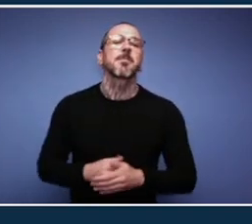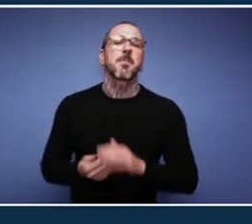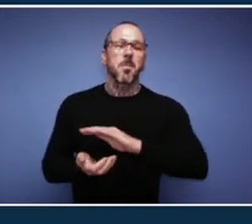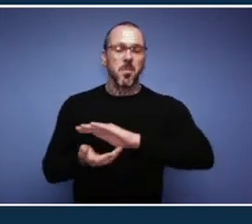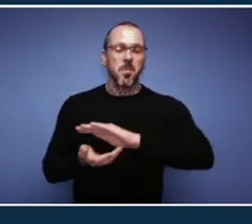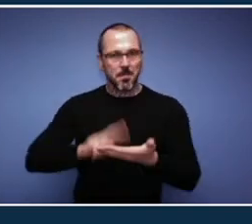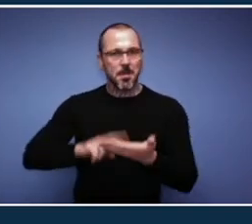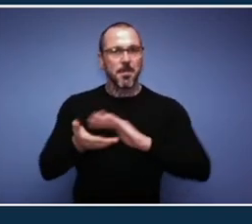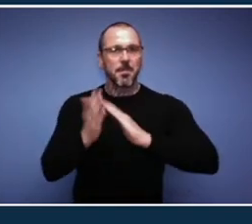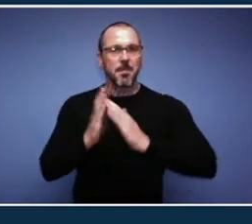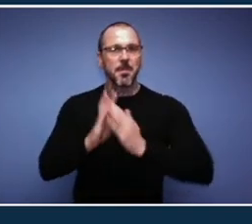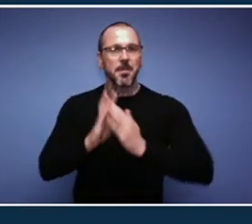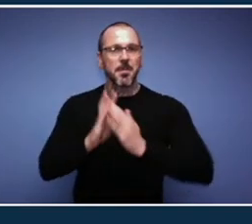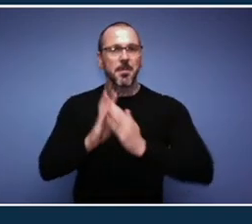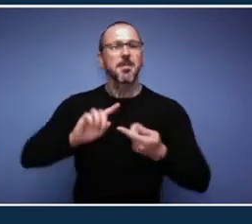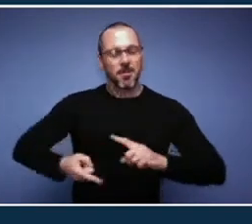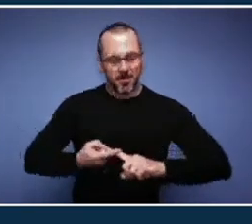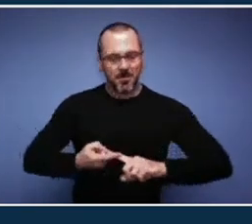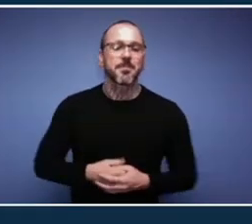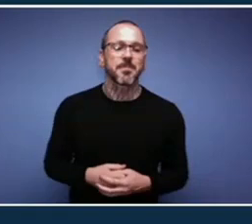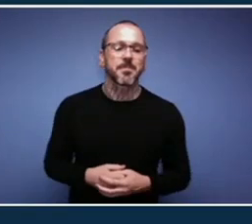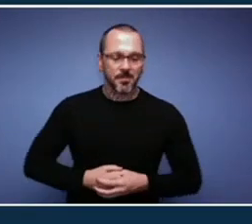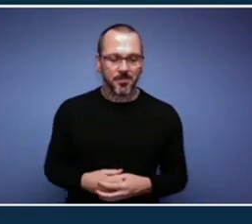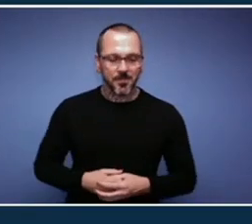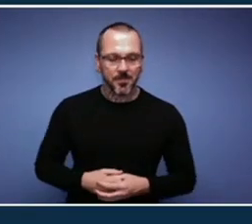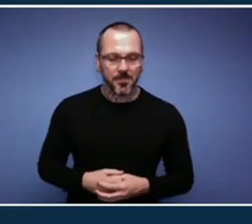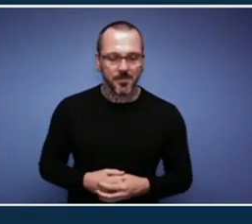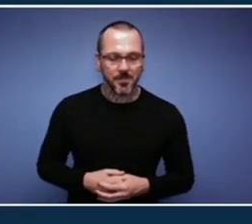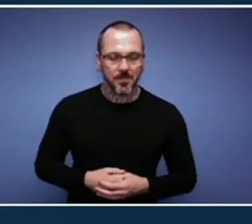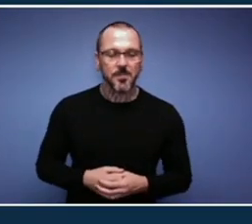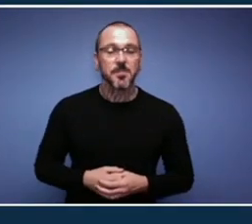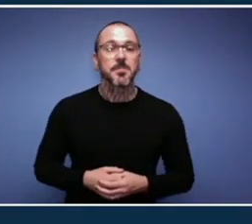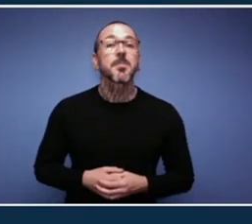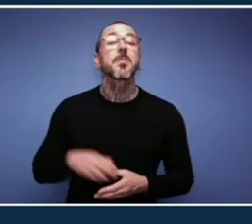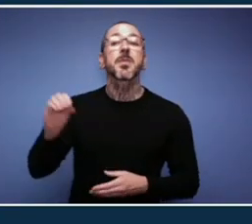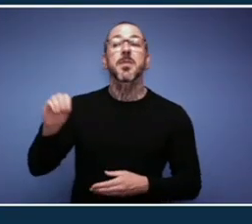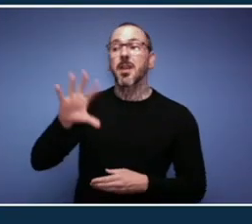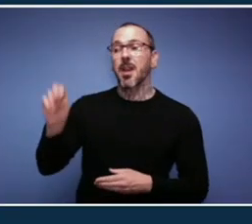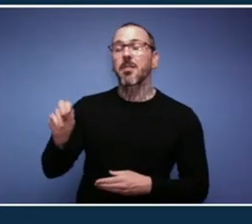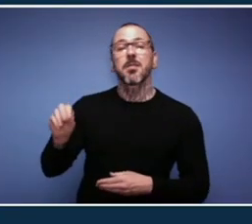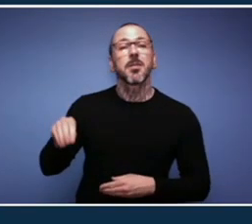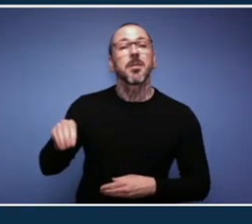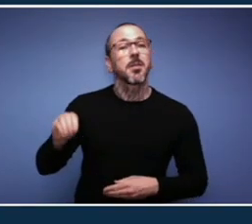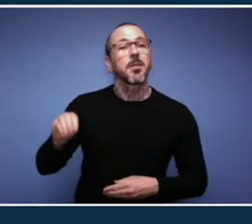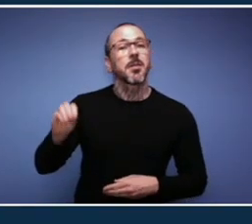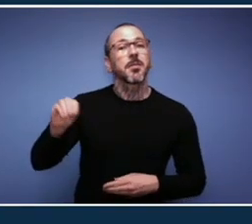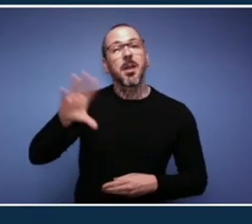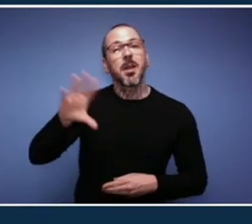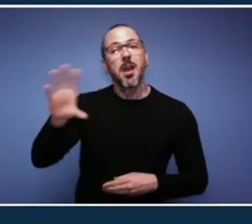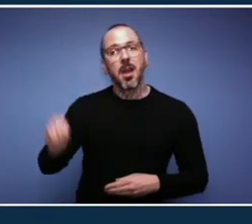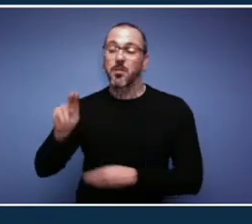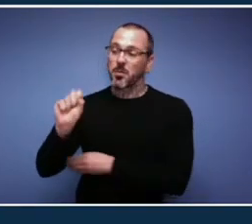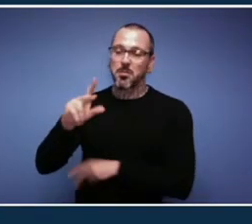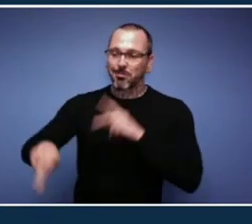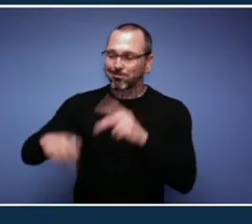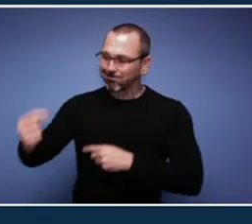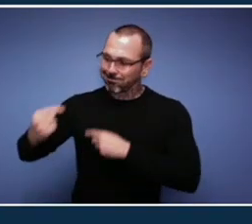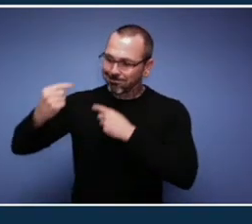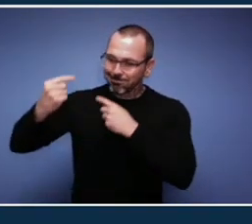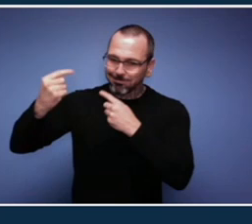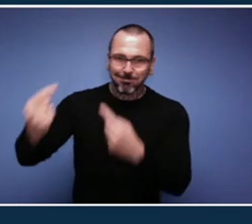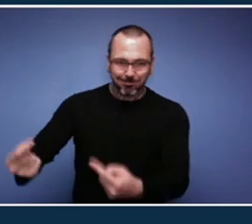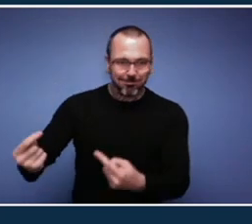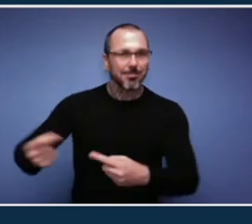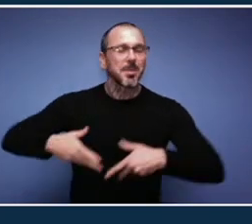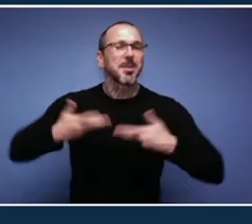NSCC recognizes African Nova Scotians as a distinct group who arrived here 400 years ago, and from that time on, they have contributed to the infrastructure